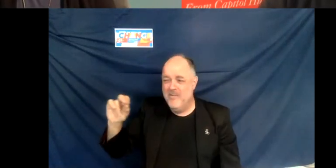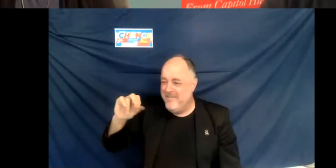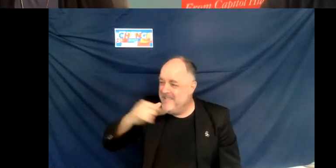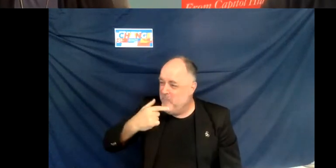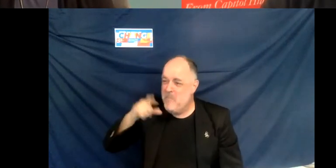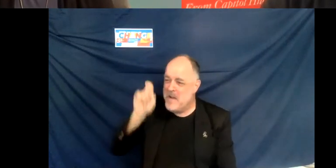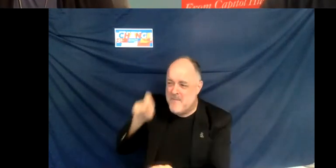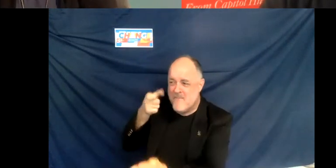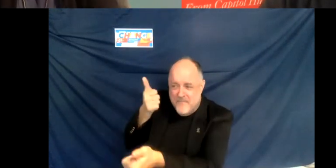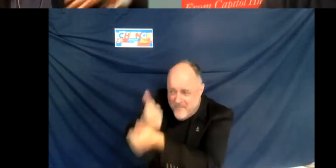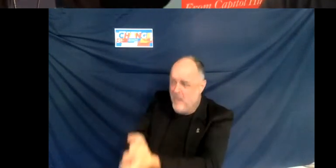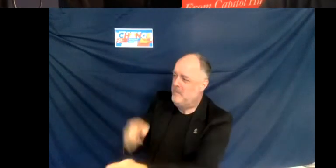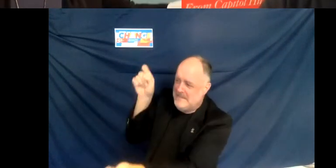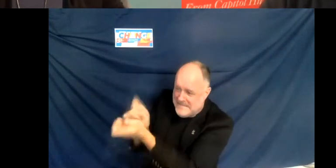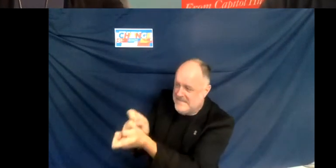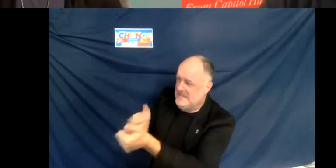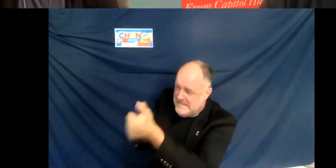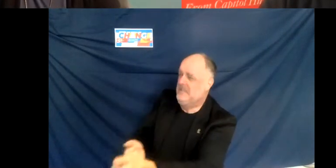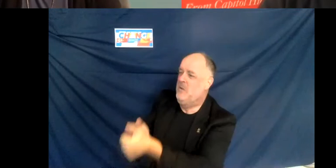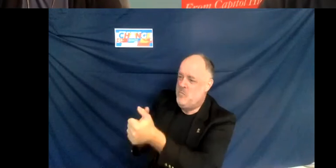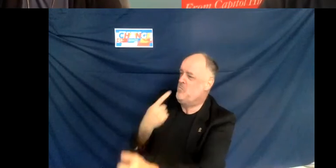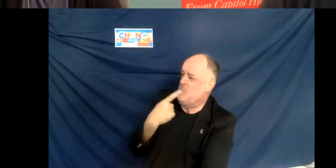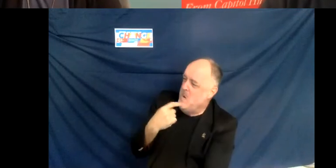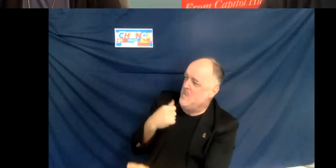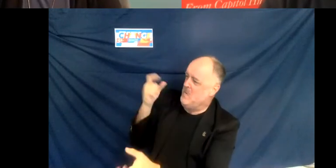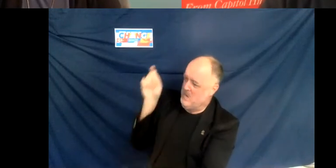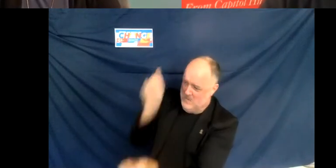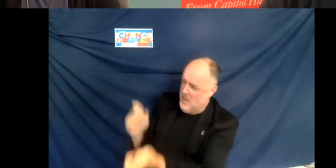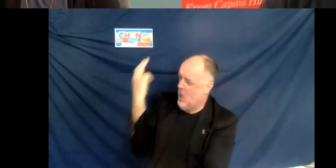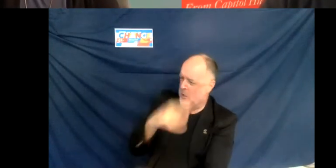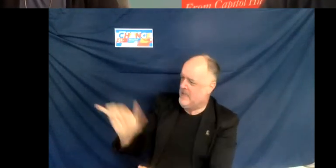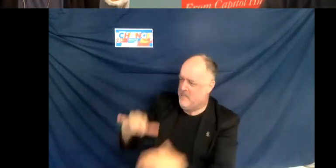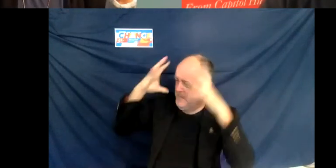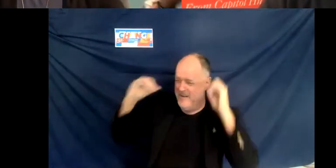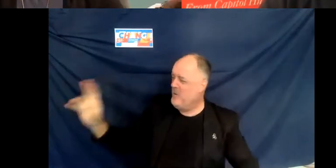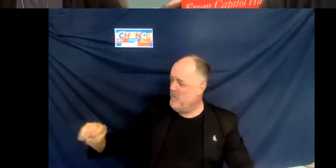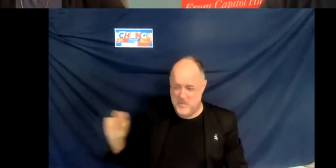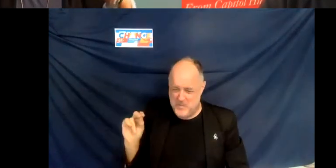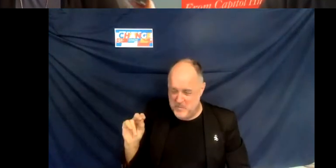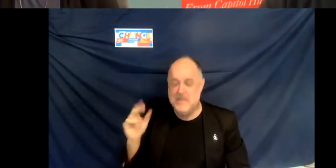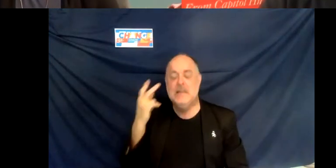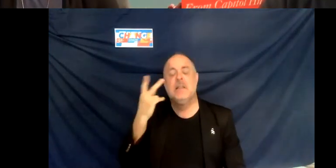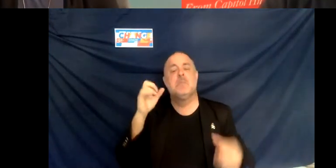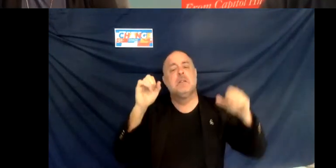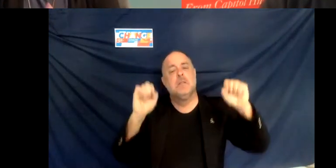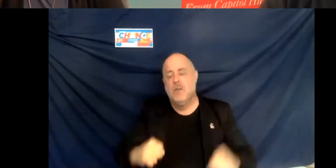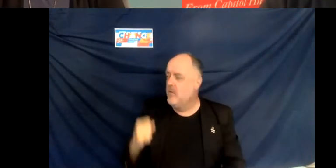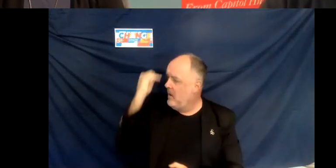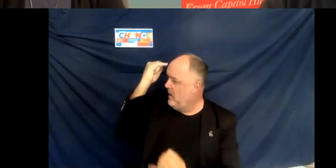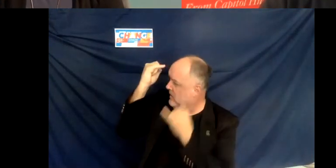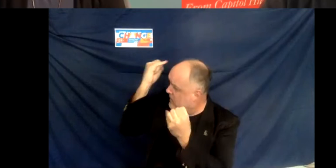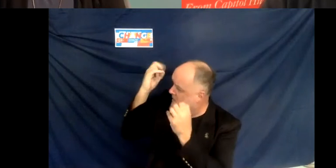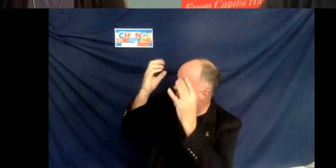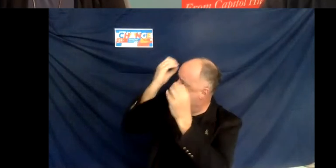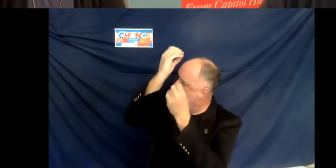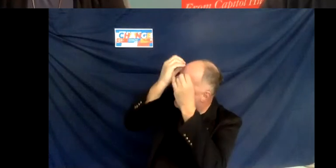them we need to pave everything red and make it look like the Netherlands. We need to see the potential, see these ideas, and then figure out how we